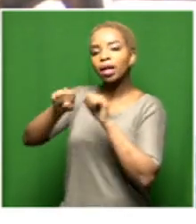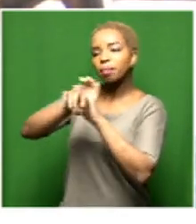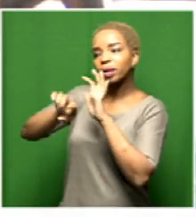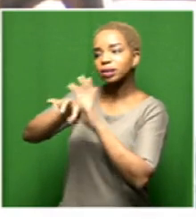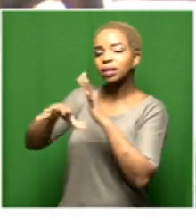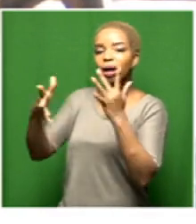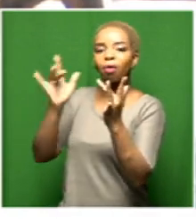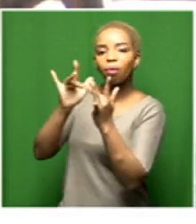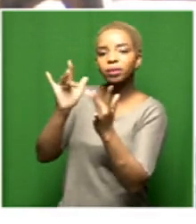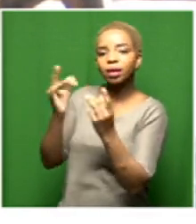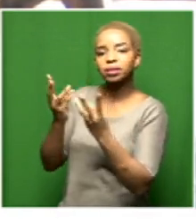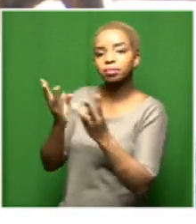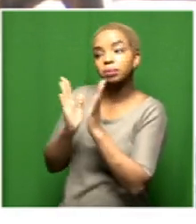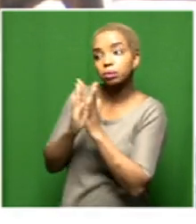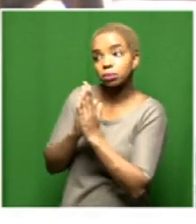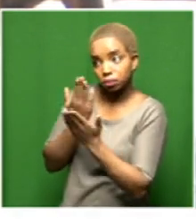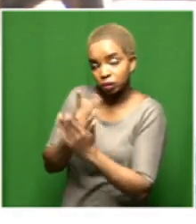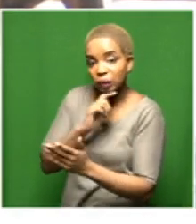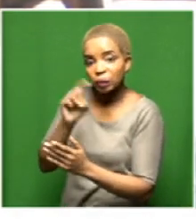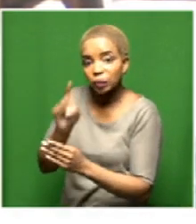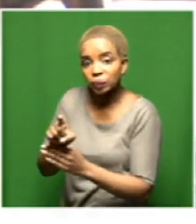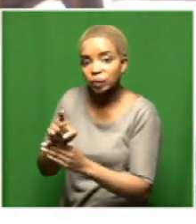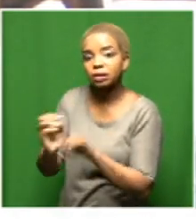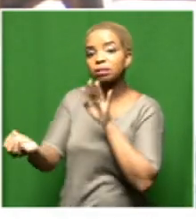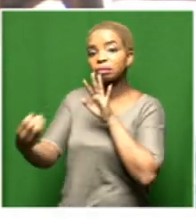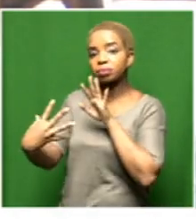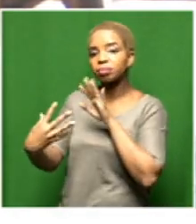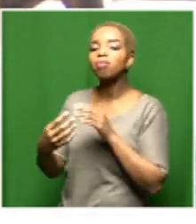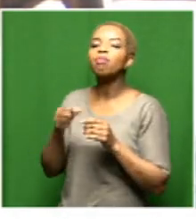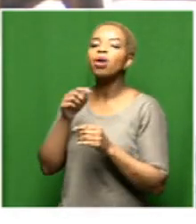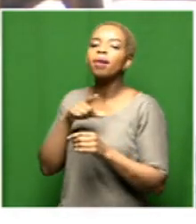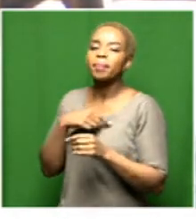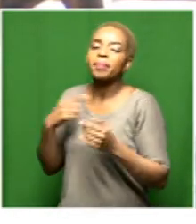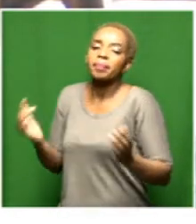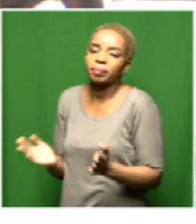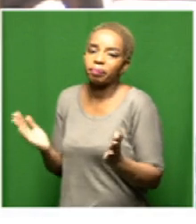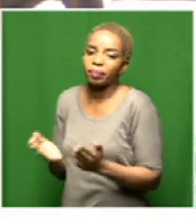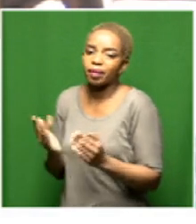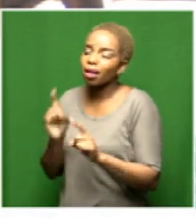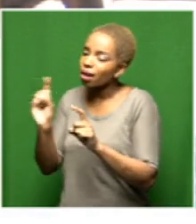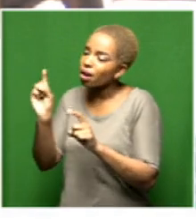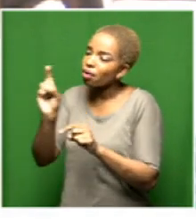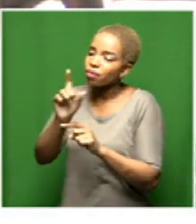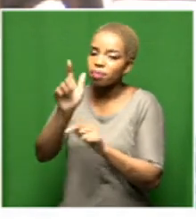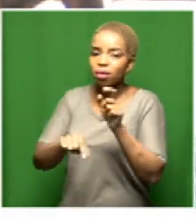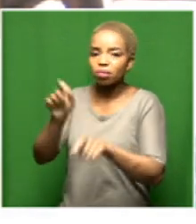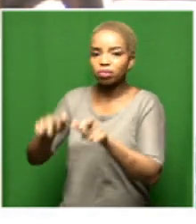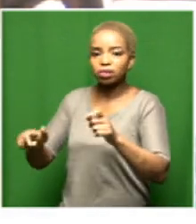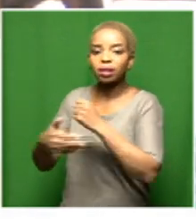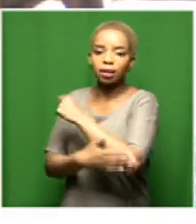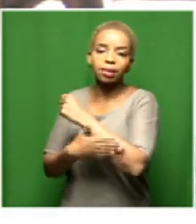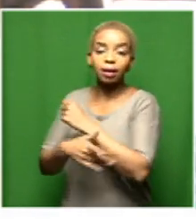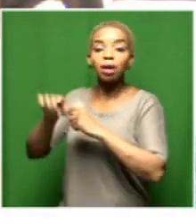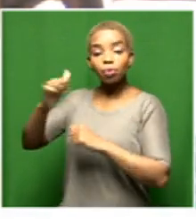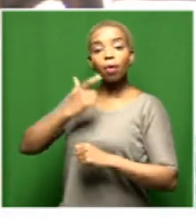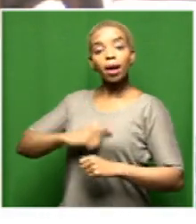contacting people and saying, can we use this? This is useful. So I'd just like to encourage everybody in the country to share your